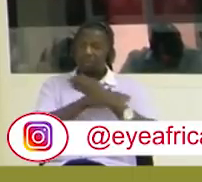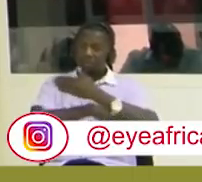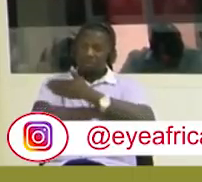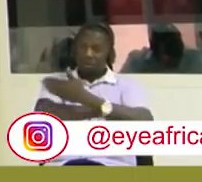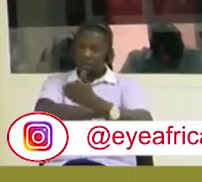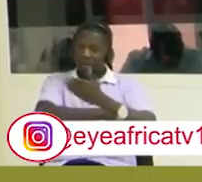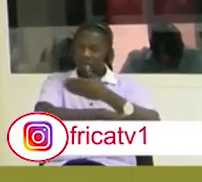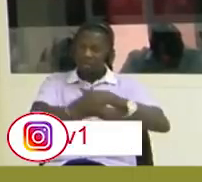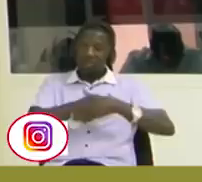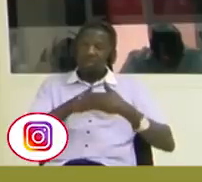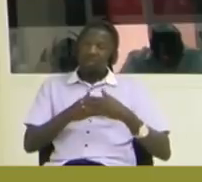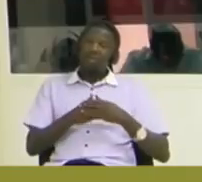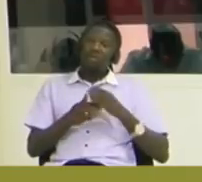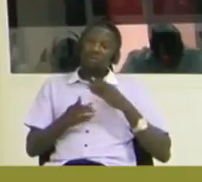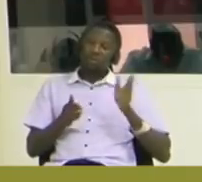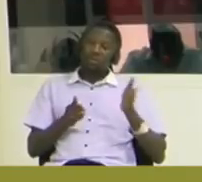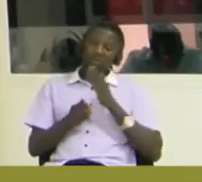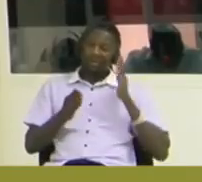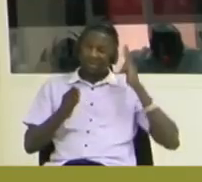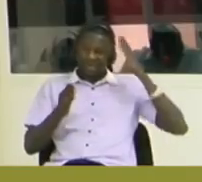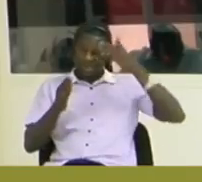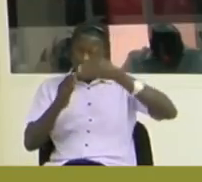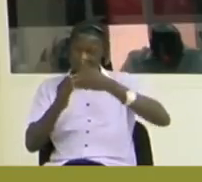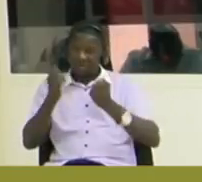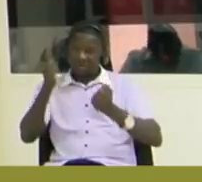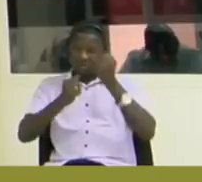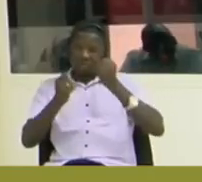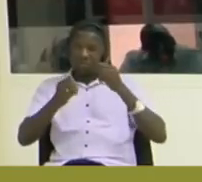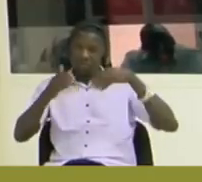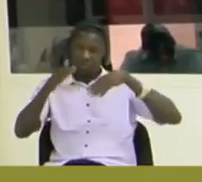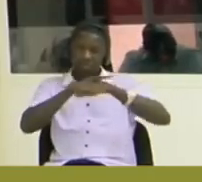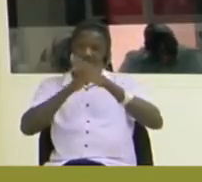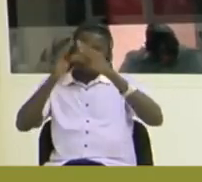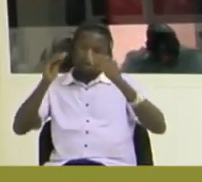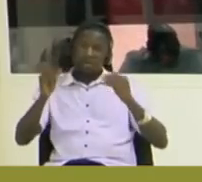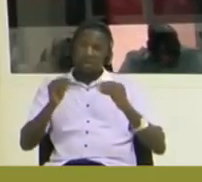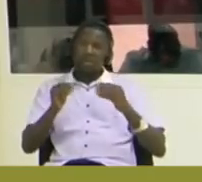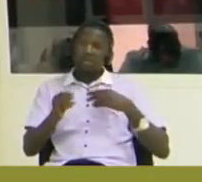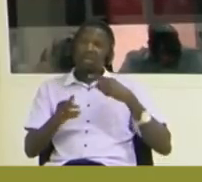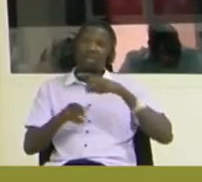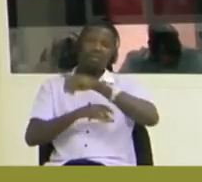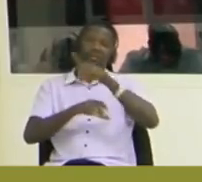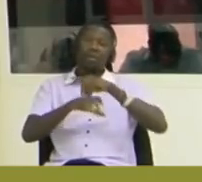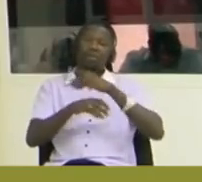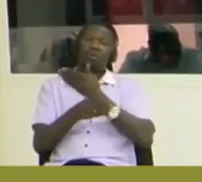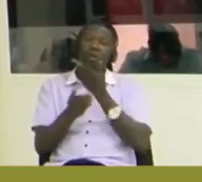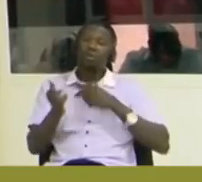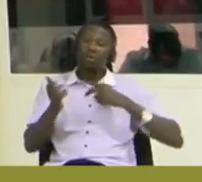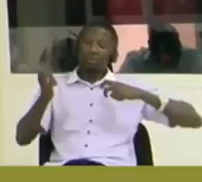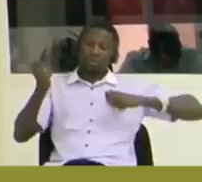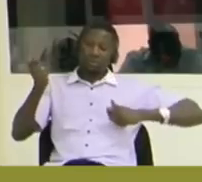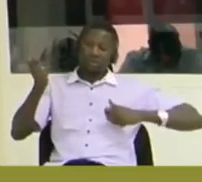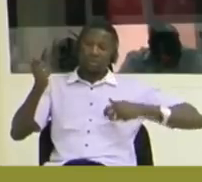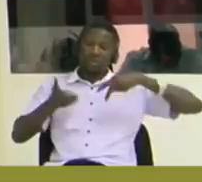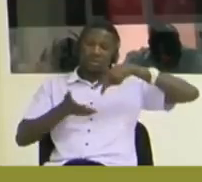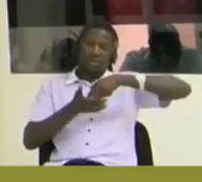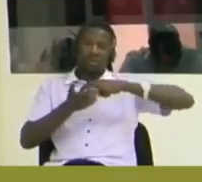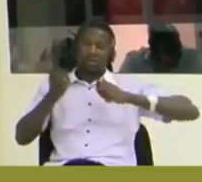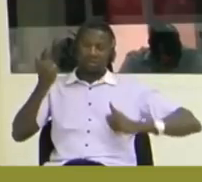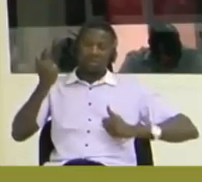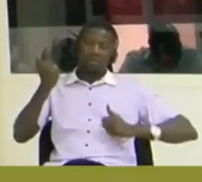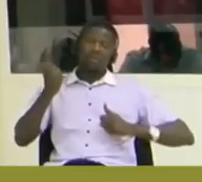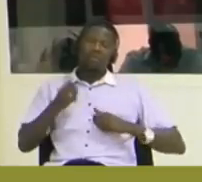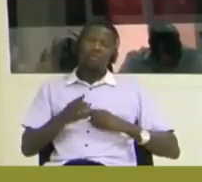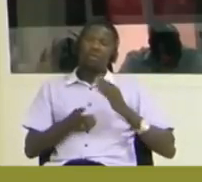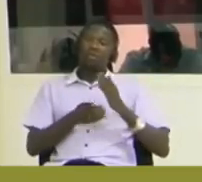you go direct to the garage. And the garage is where our guard room is. So before I reached the